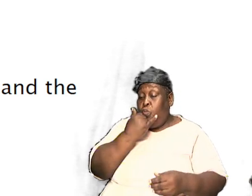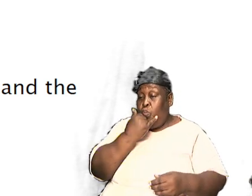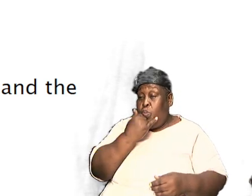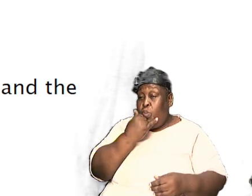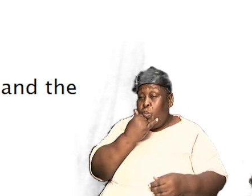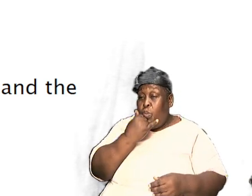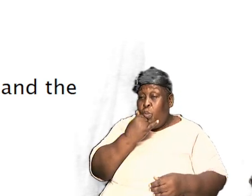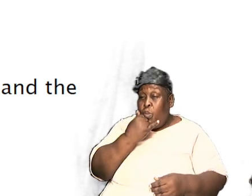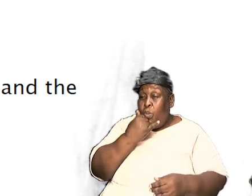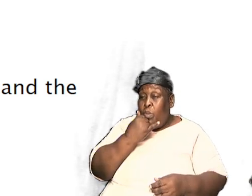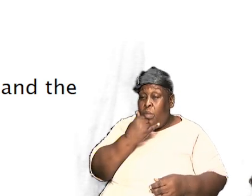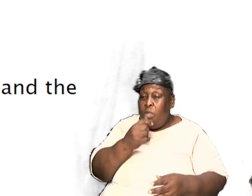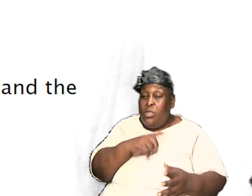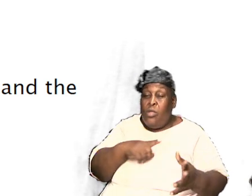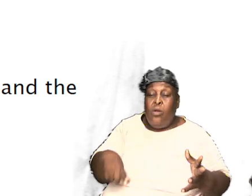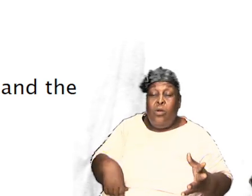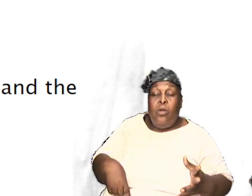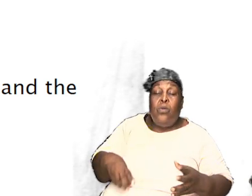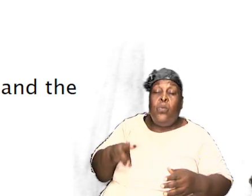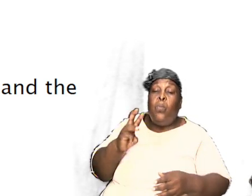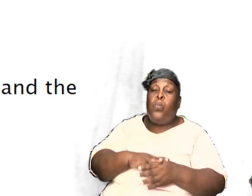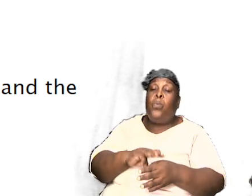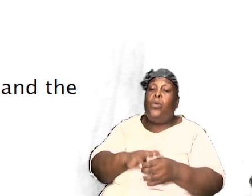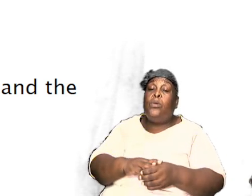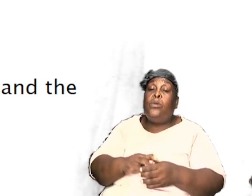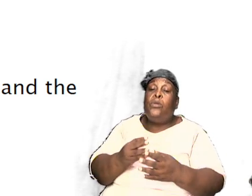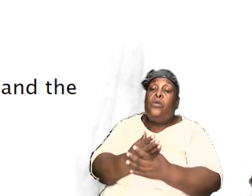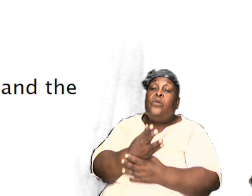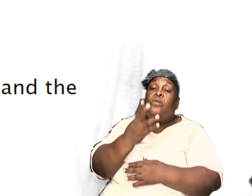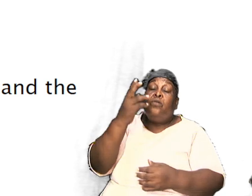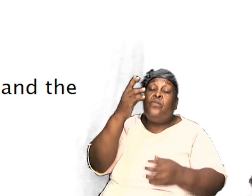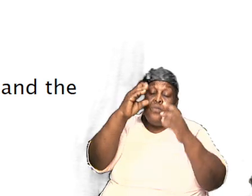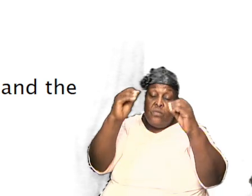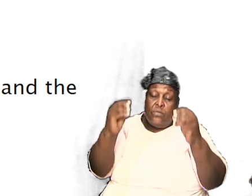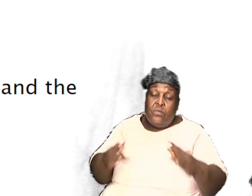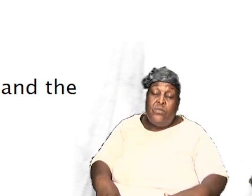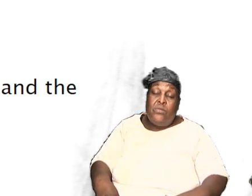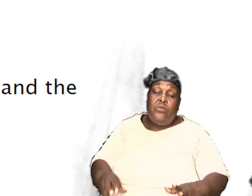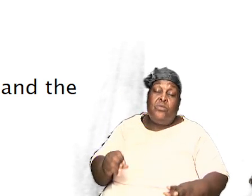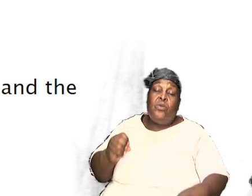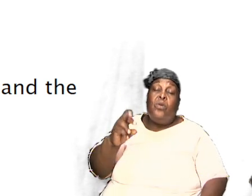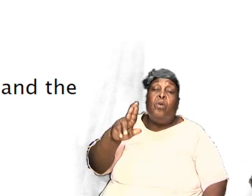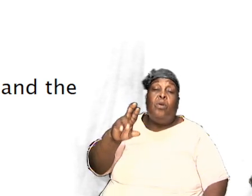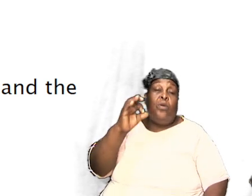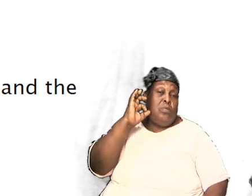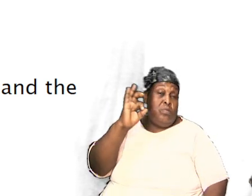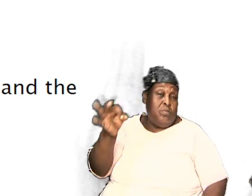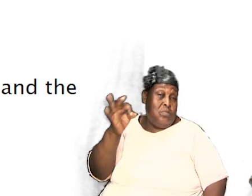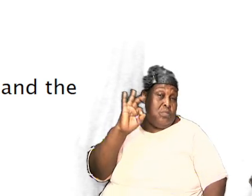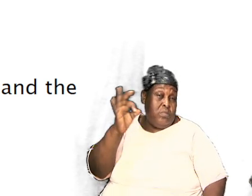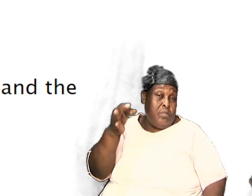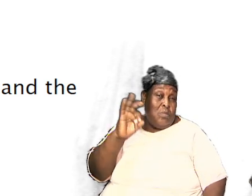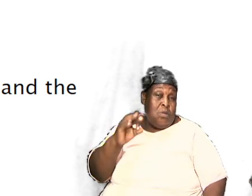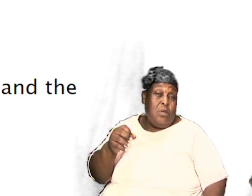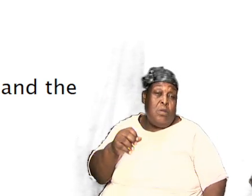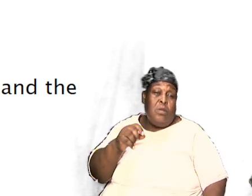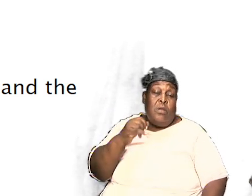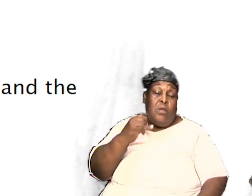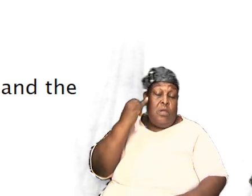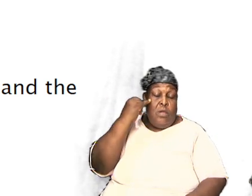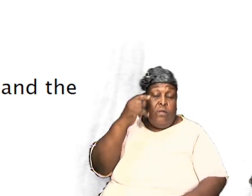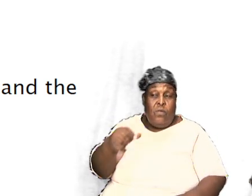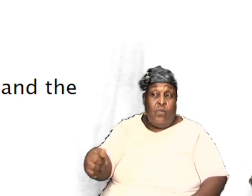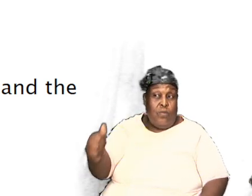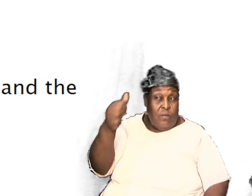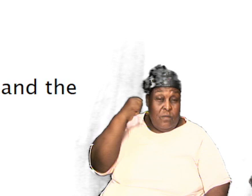to us for the future and for the future. The Lord will send somebody to us. But if we refuse, then the Lord will